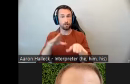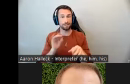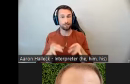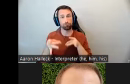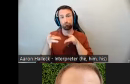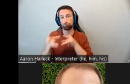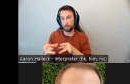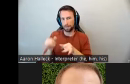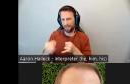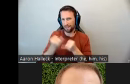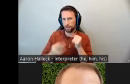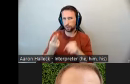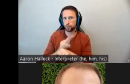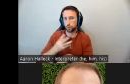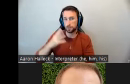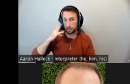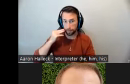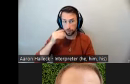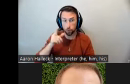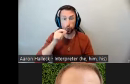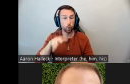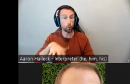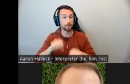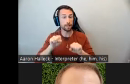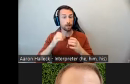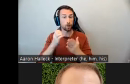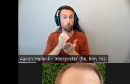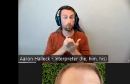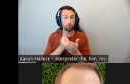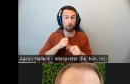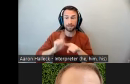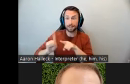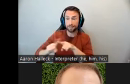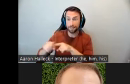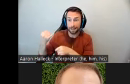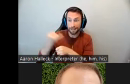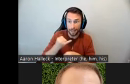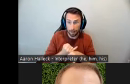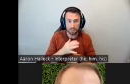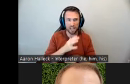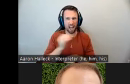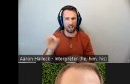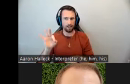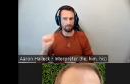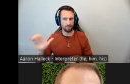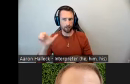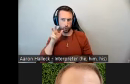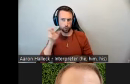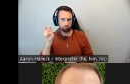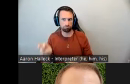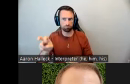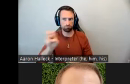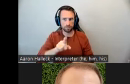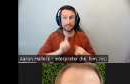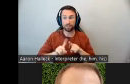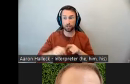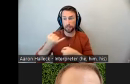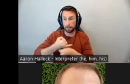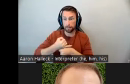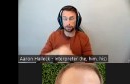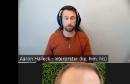experience for students who were taking classes on more than one campus and faculty that were teaching classes on more than one campus. So within my